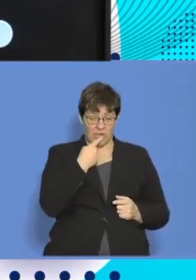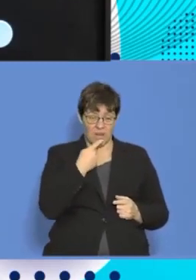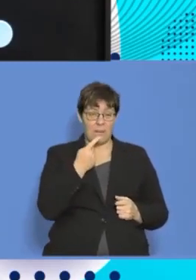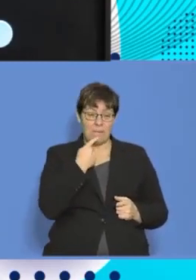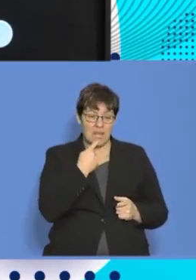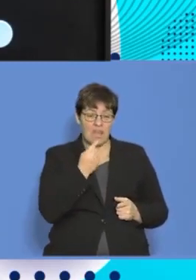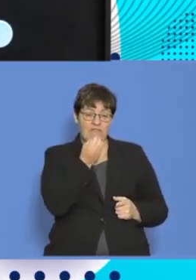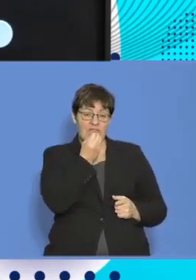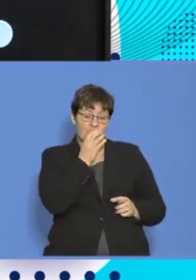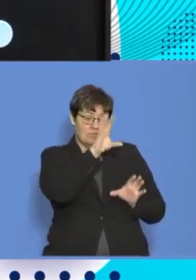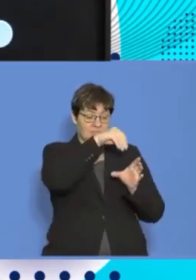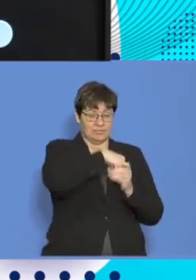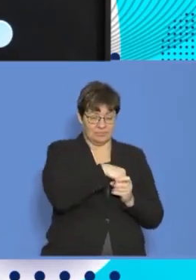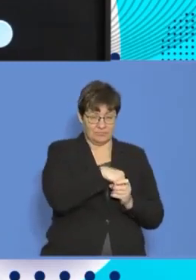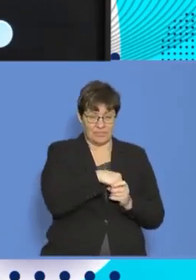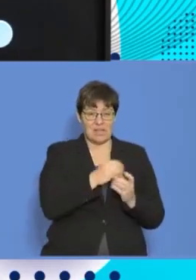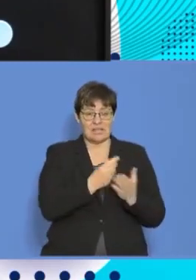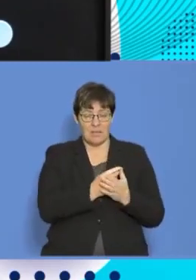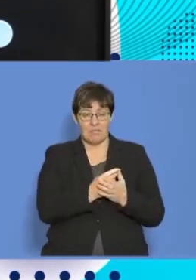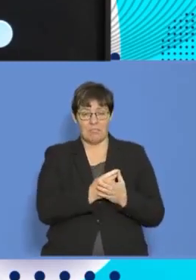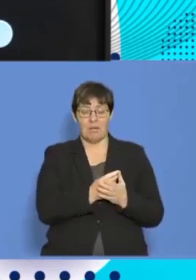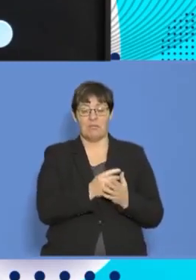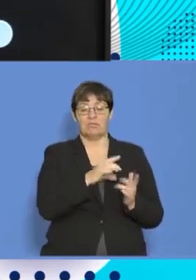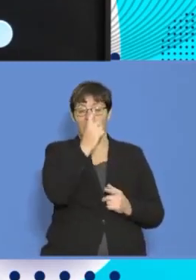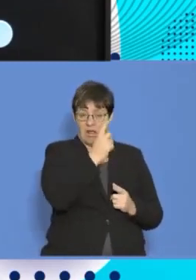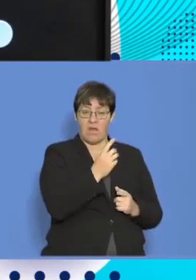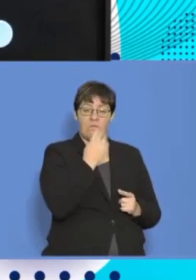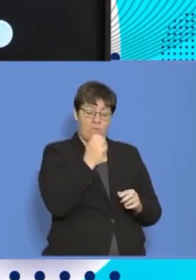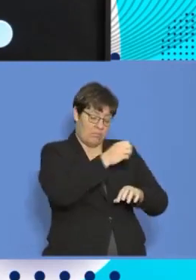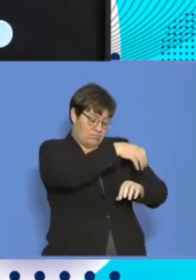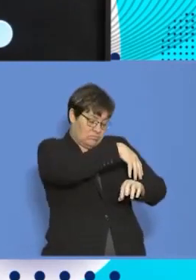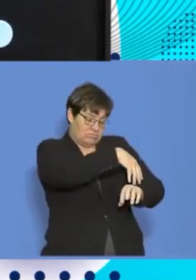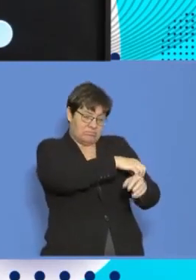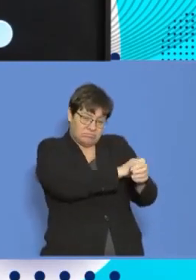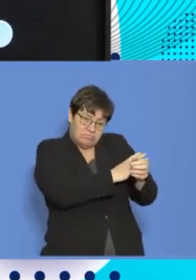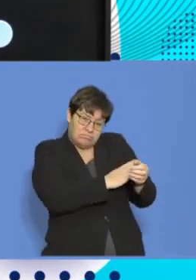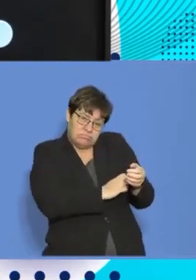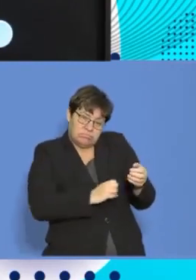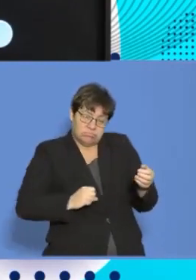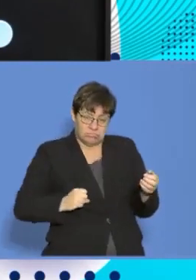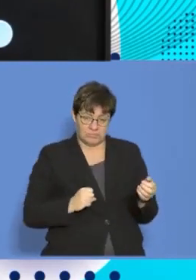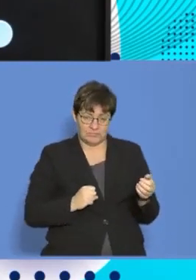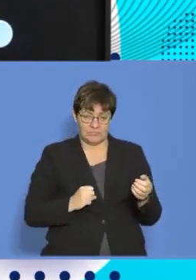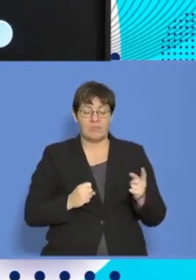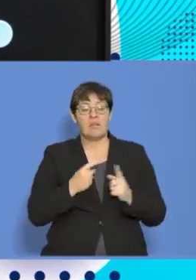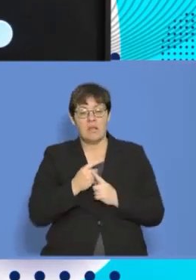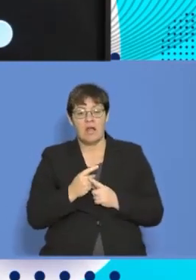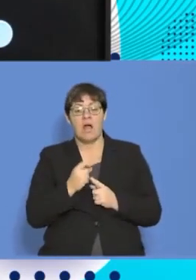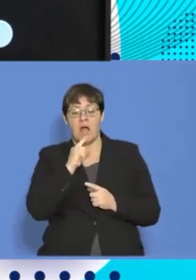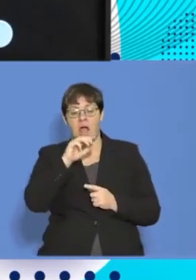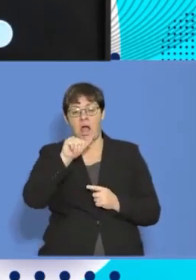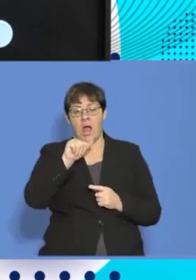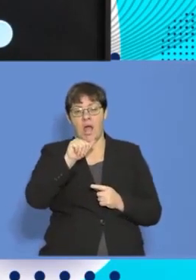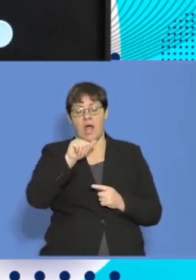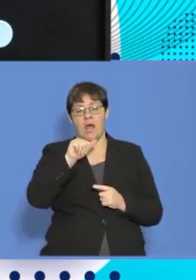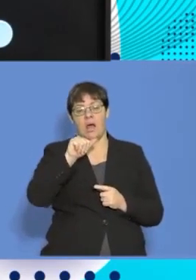which it takes in food. Some of our unicellular organisms absorb food through their surfaces. We've discussed in the past how an amoeba